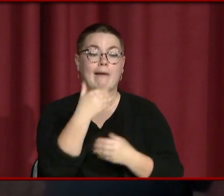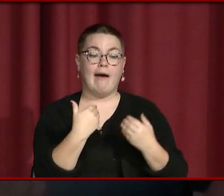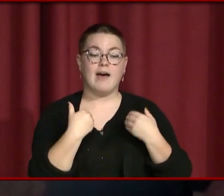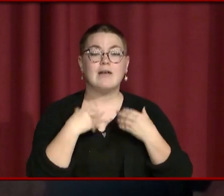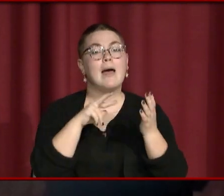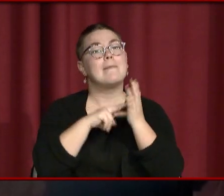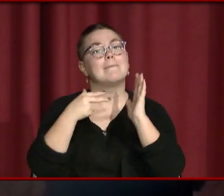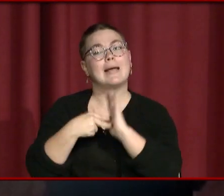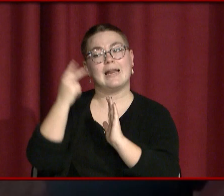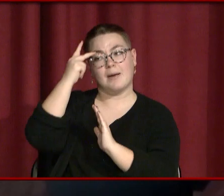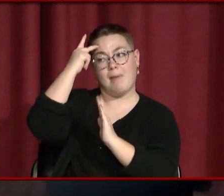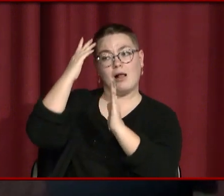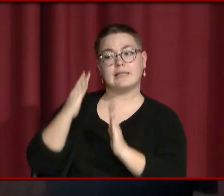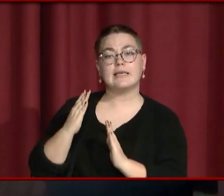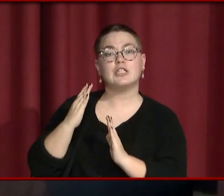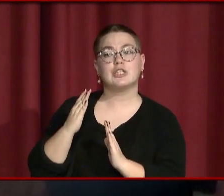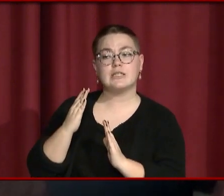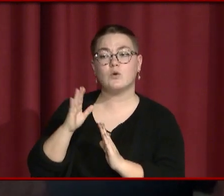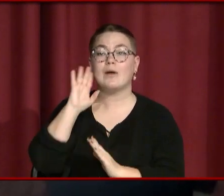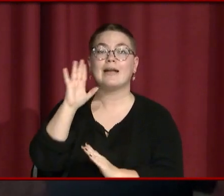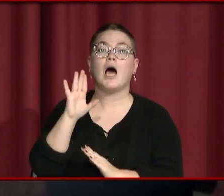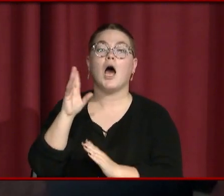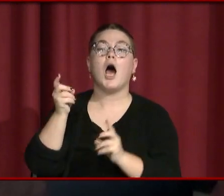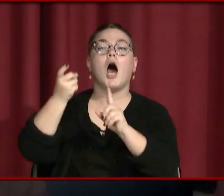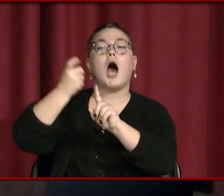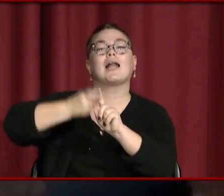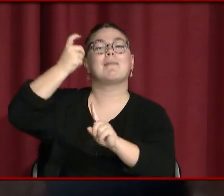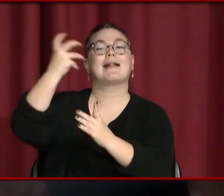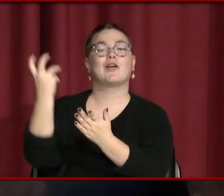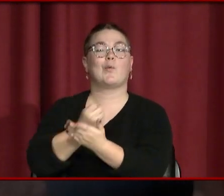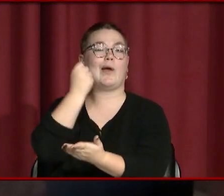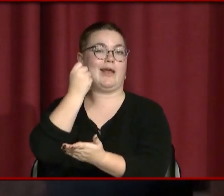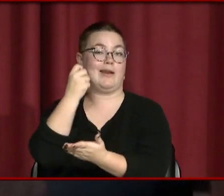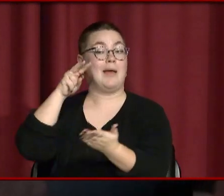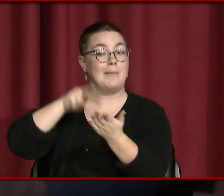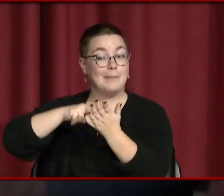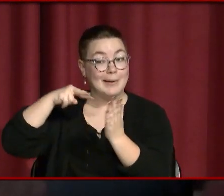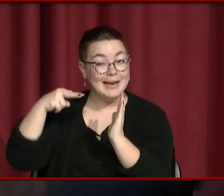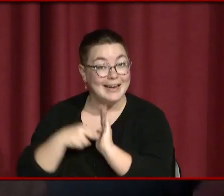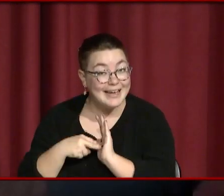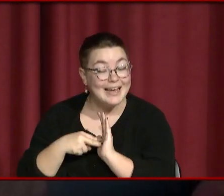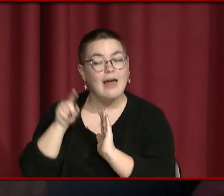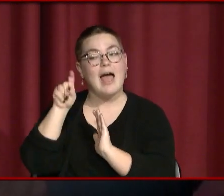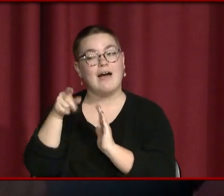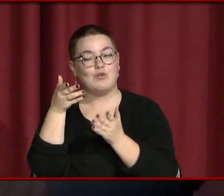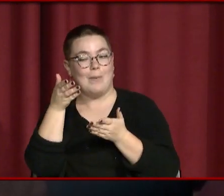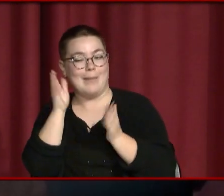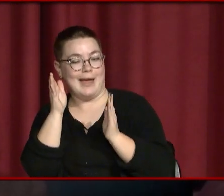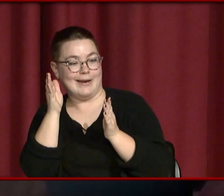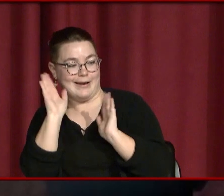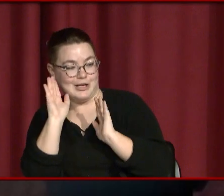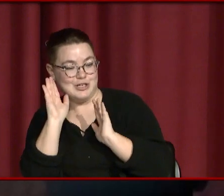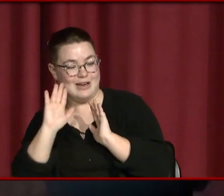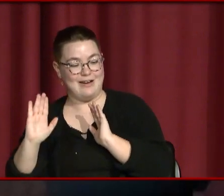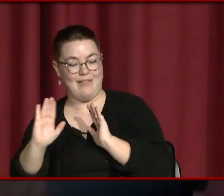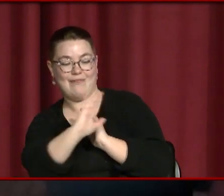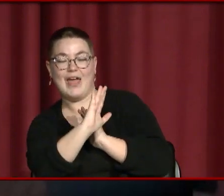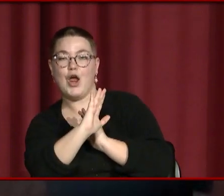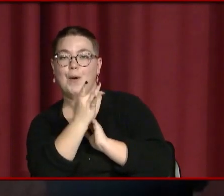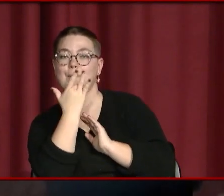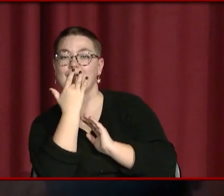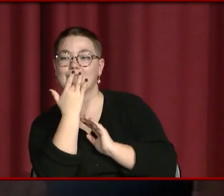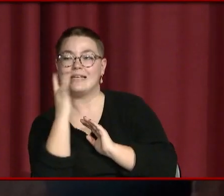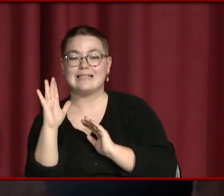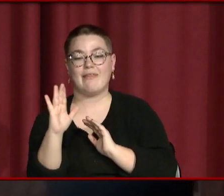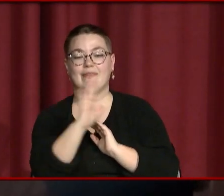their seat no matter what they do, which means that they have to listen to the constituents in their districts rather than